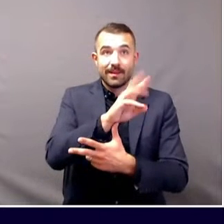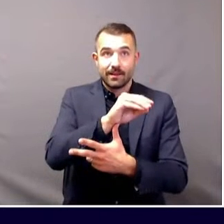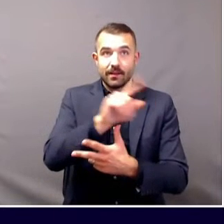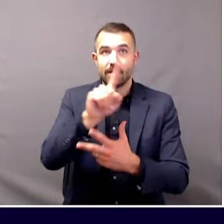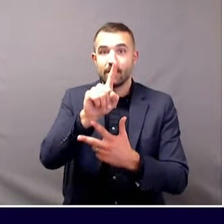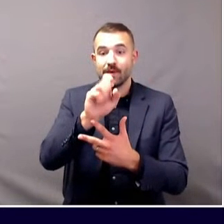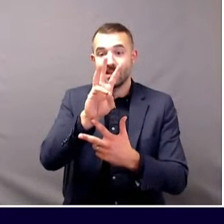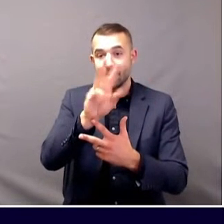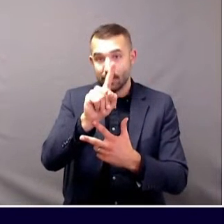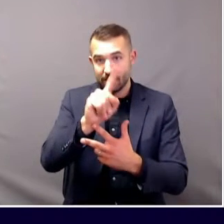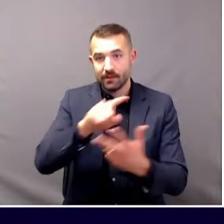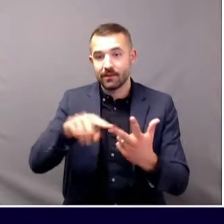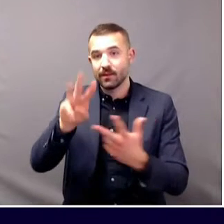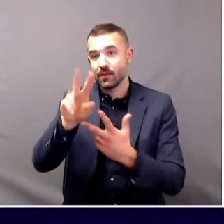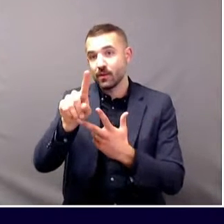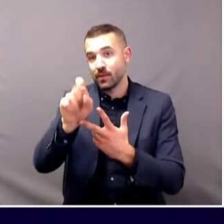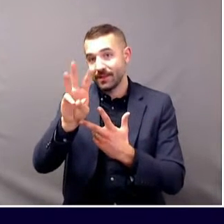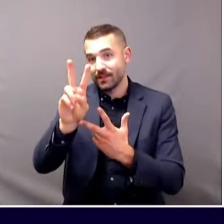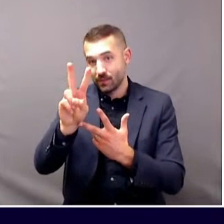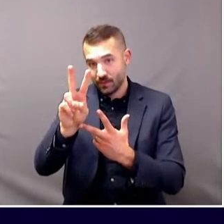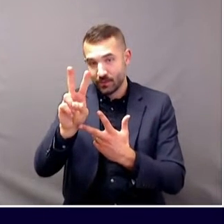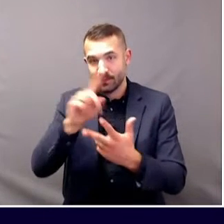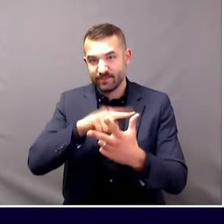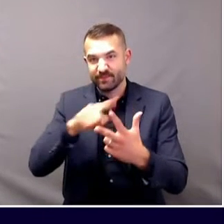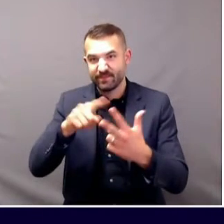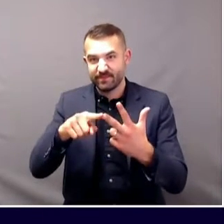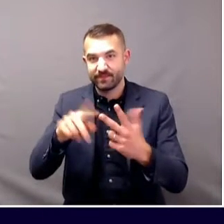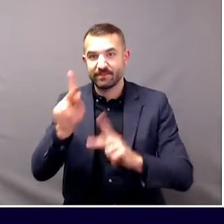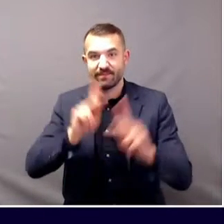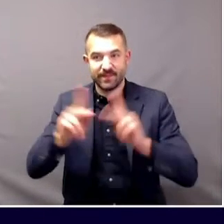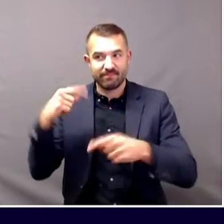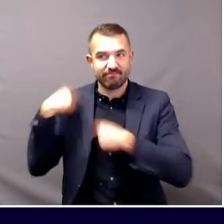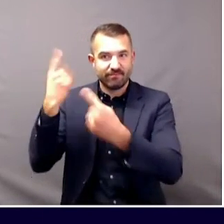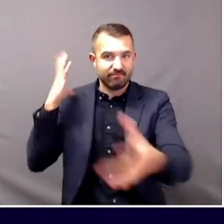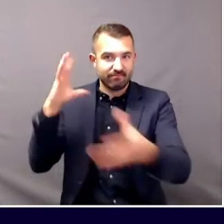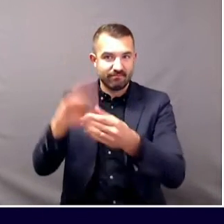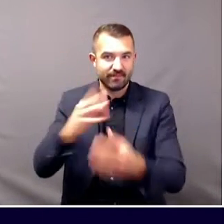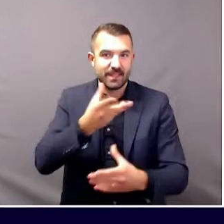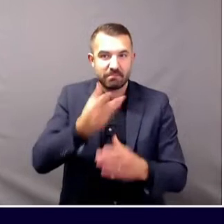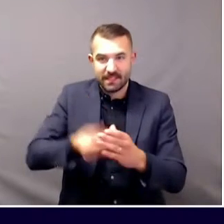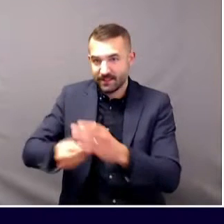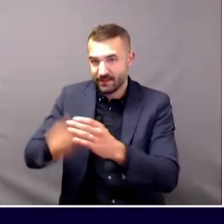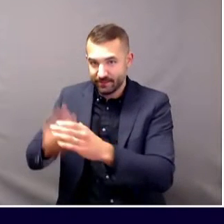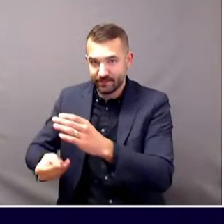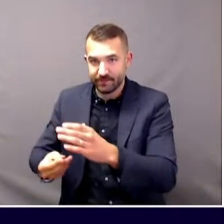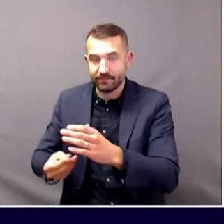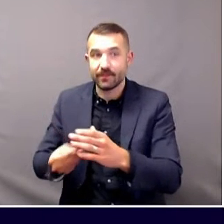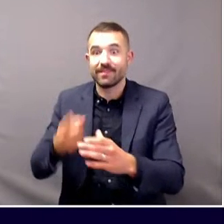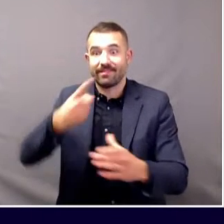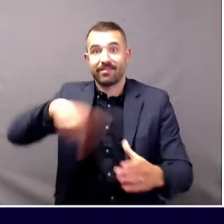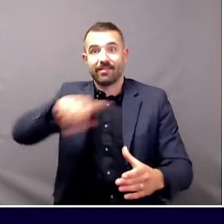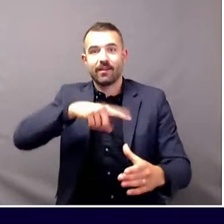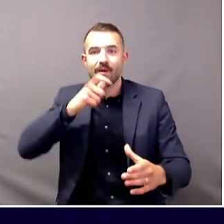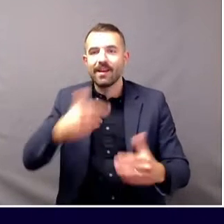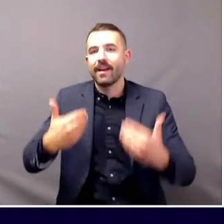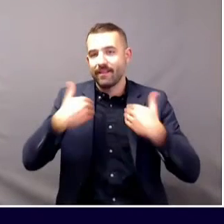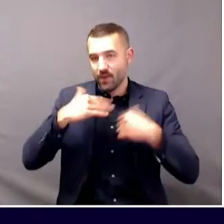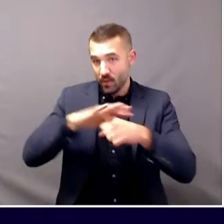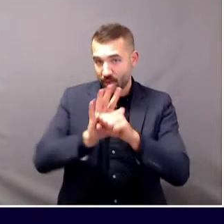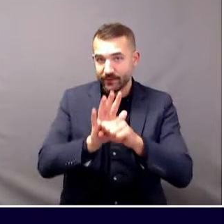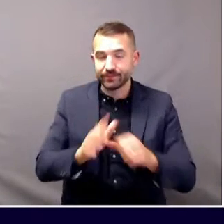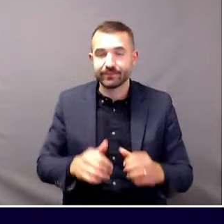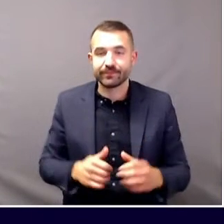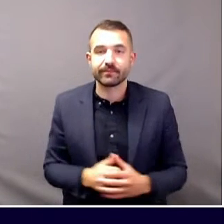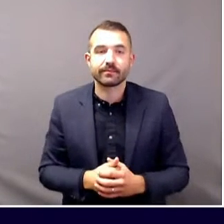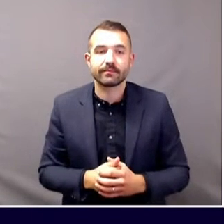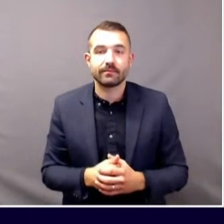161st, and 162nd deaths associated with COVID-19 in the state of Maine. I'd like